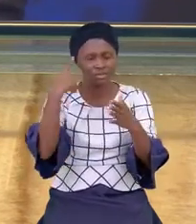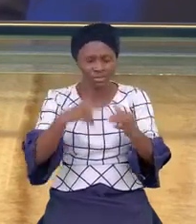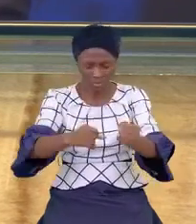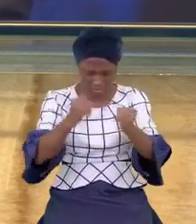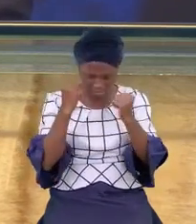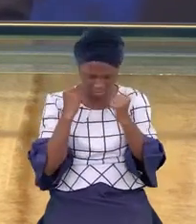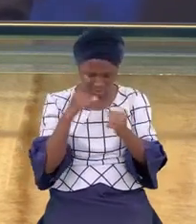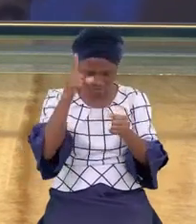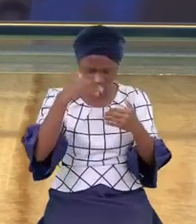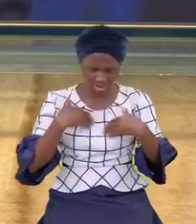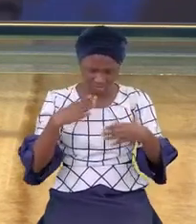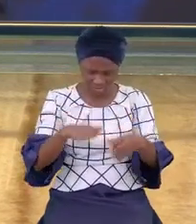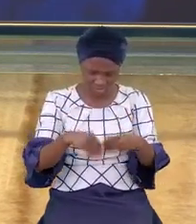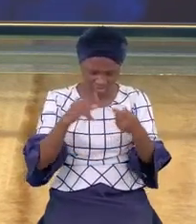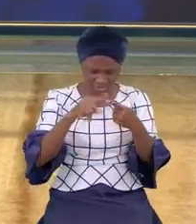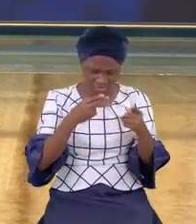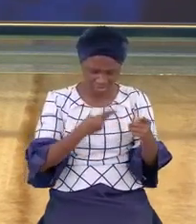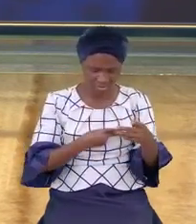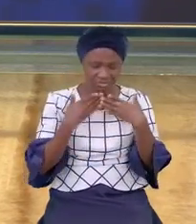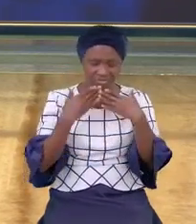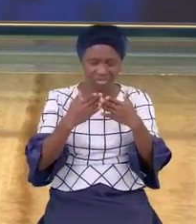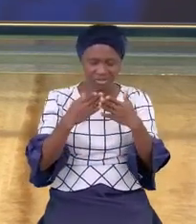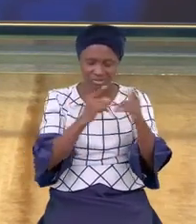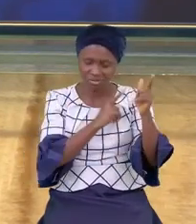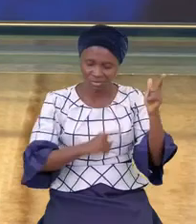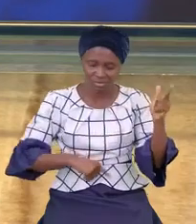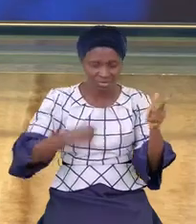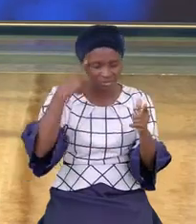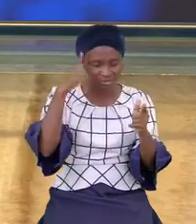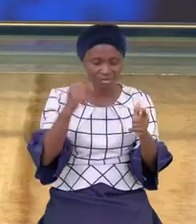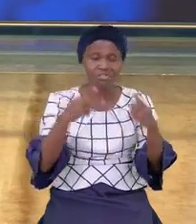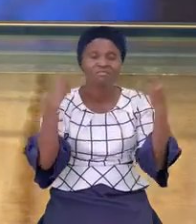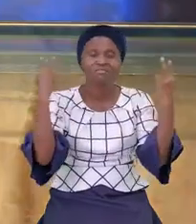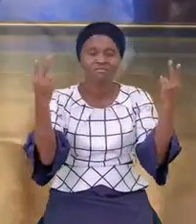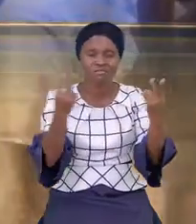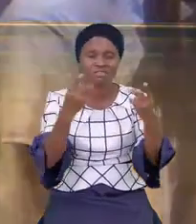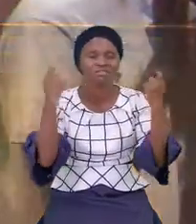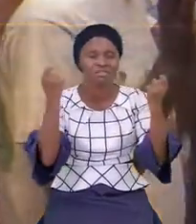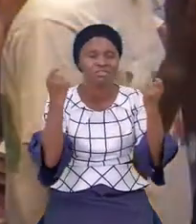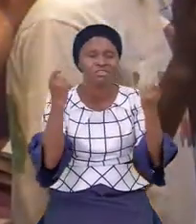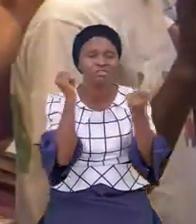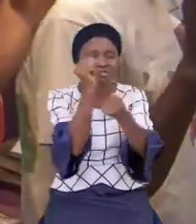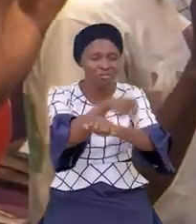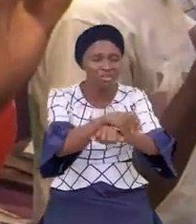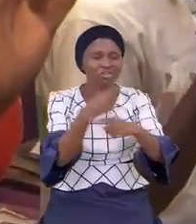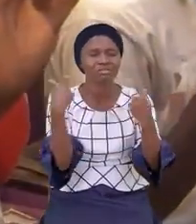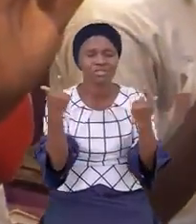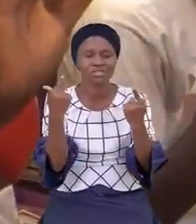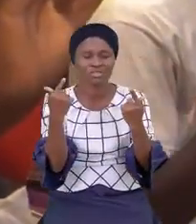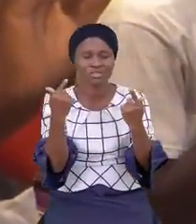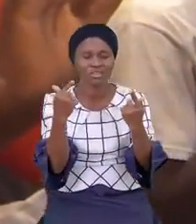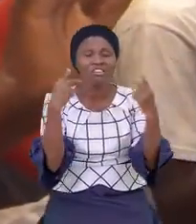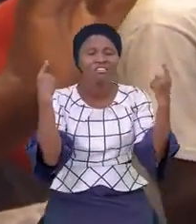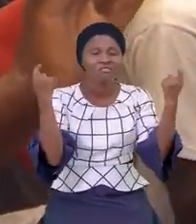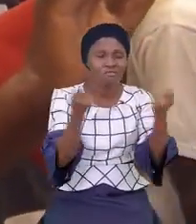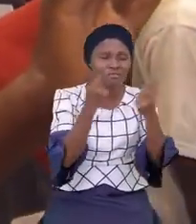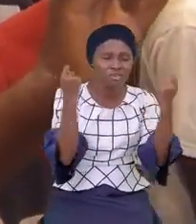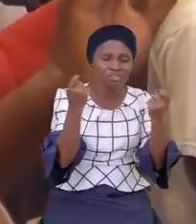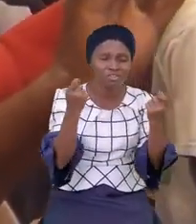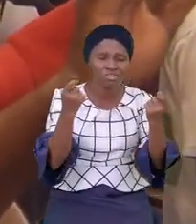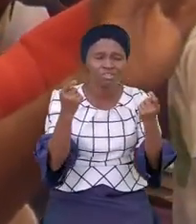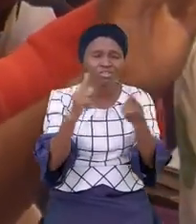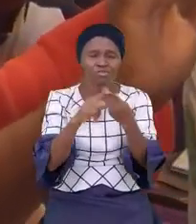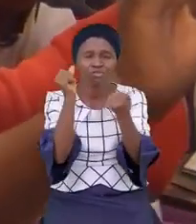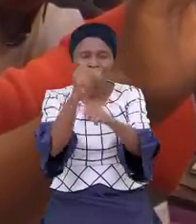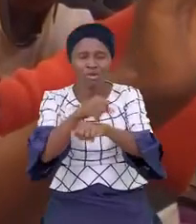power you have given us. We thank you, Lord, for the victory. Victory over sin. And victory over the shameful things of the